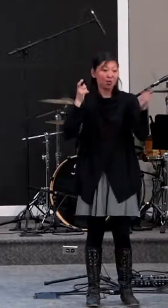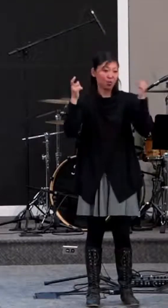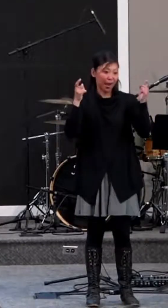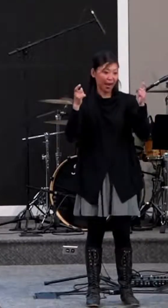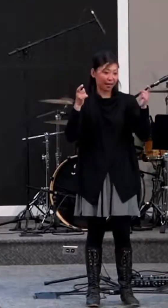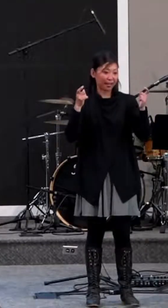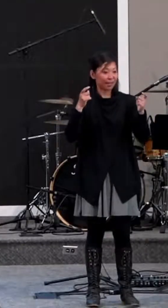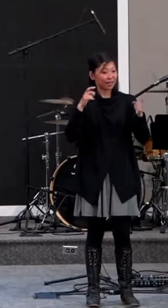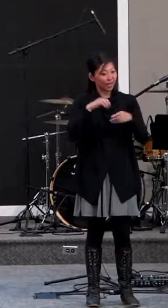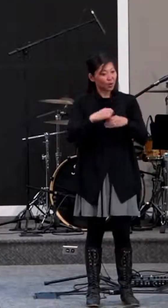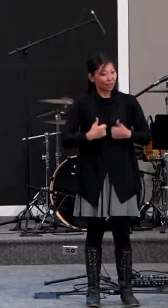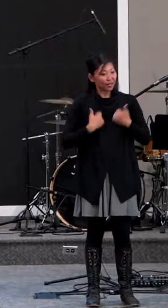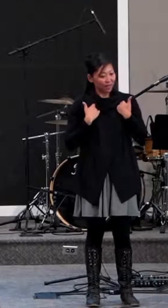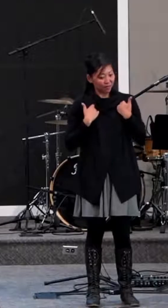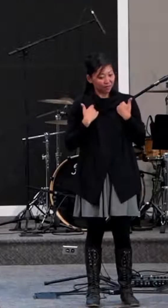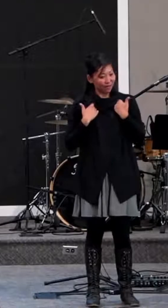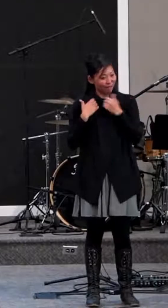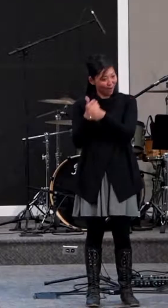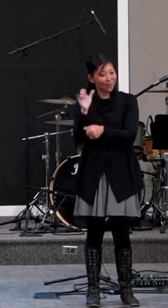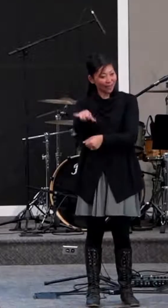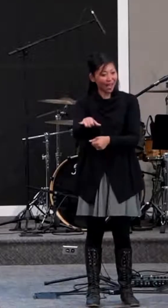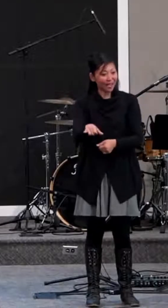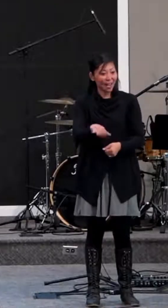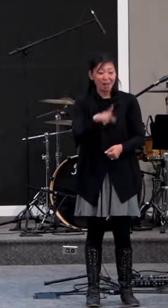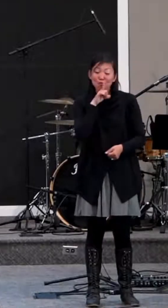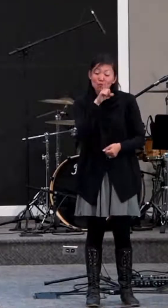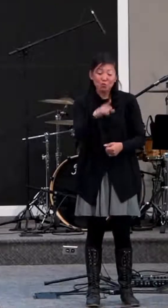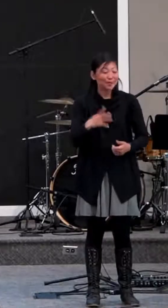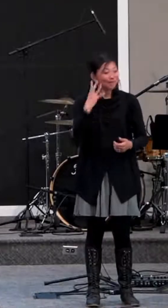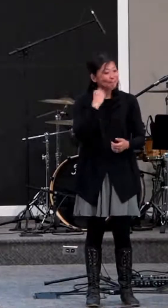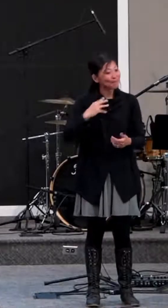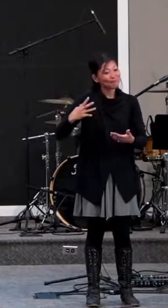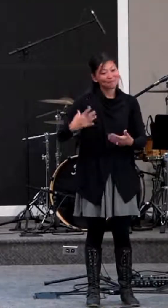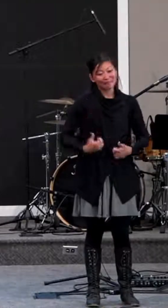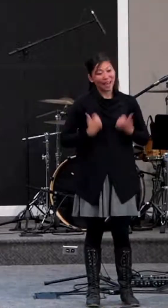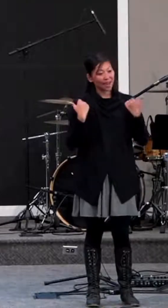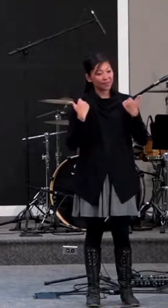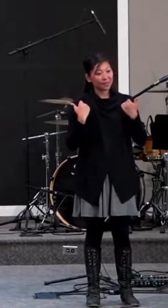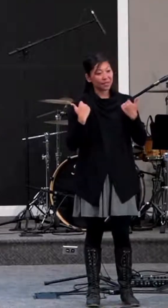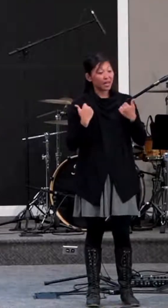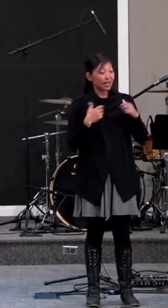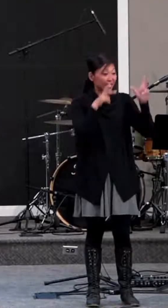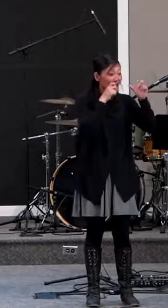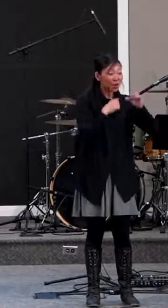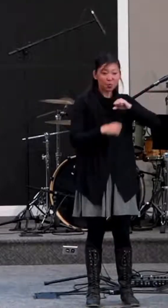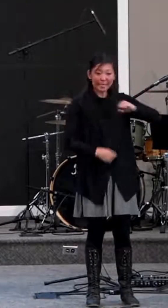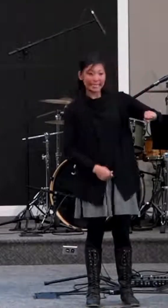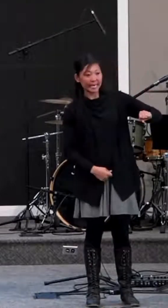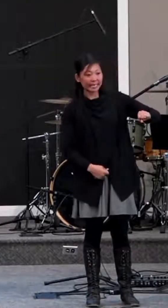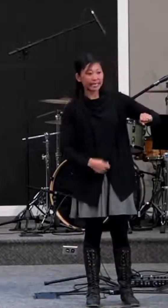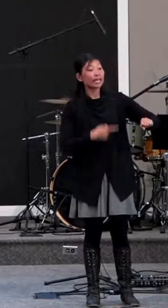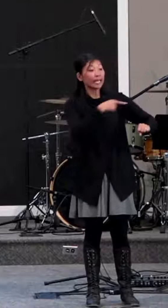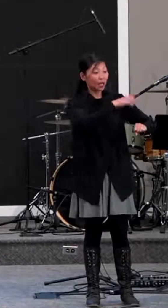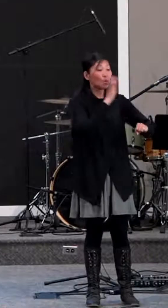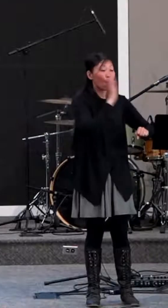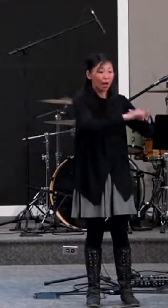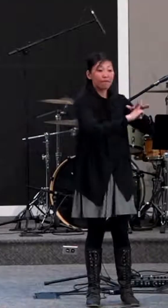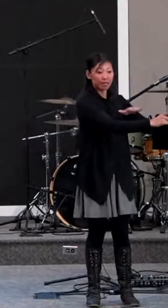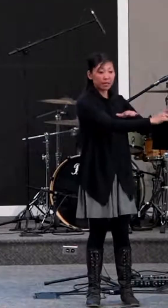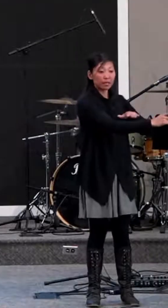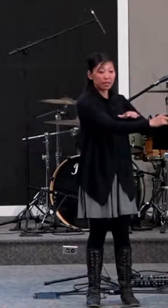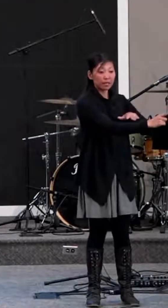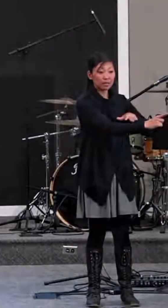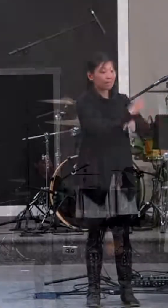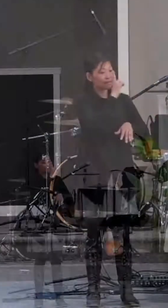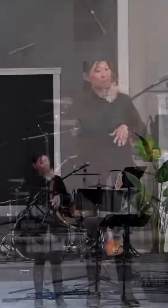find that in doing that you truly live. Resist the devil, knowing that he must flee from you, not because of your power and authority, but because of who